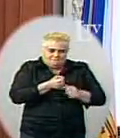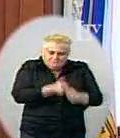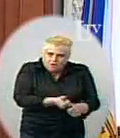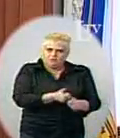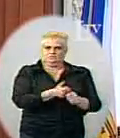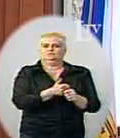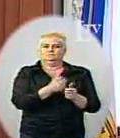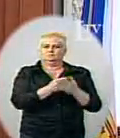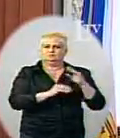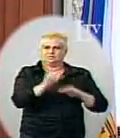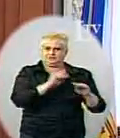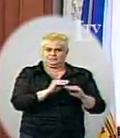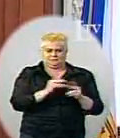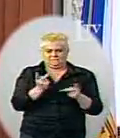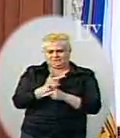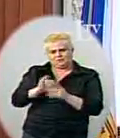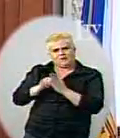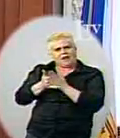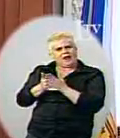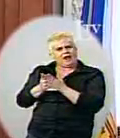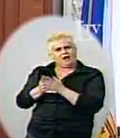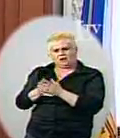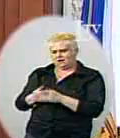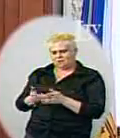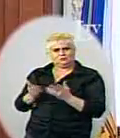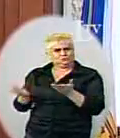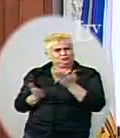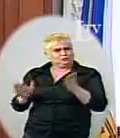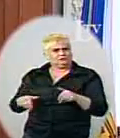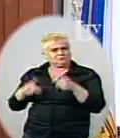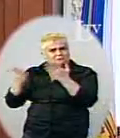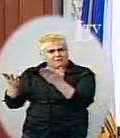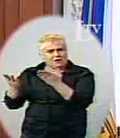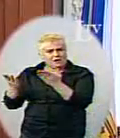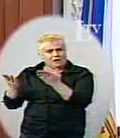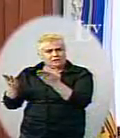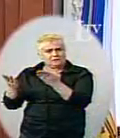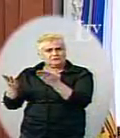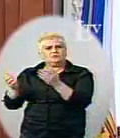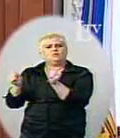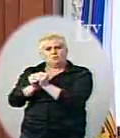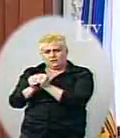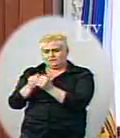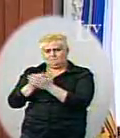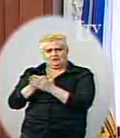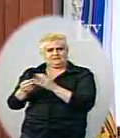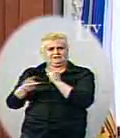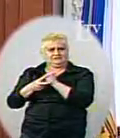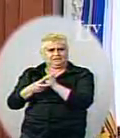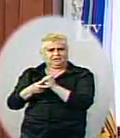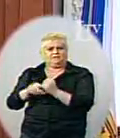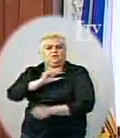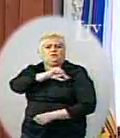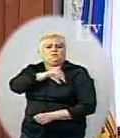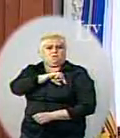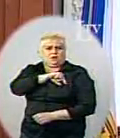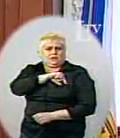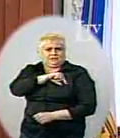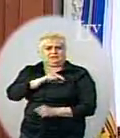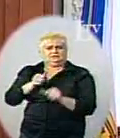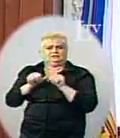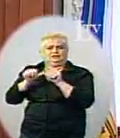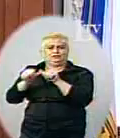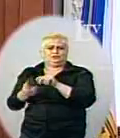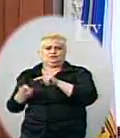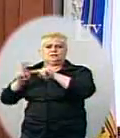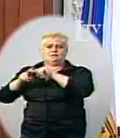more cost-effectively while maintaining or improving quality. In the coming year,